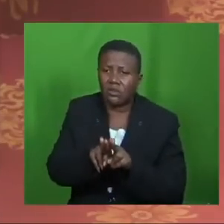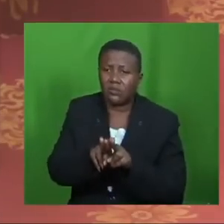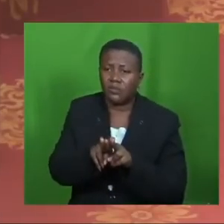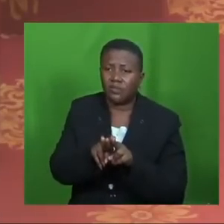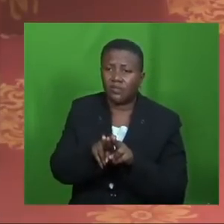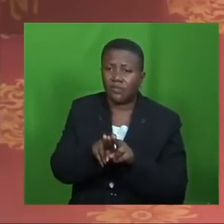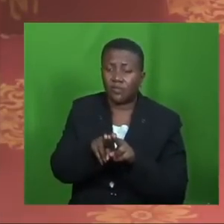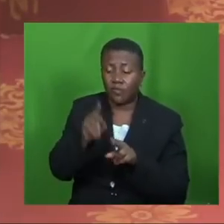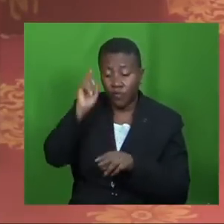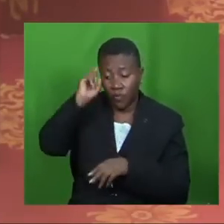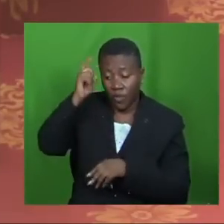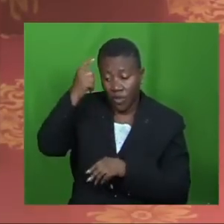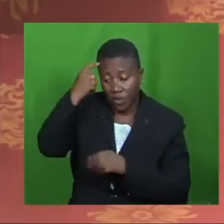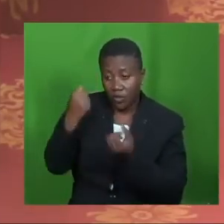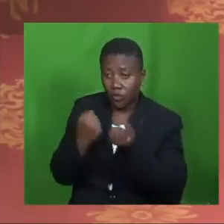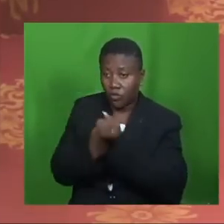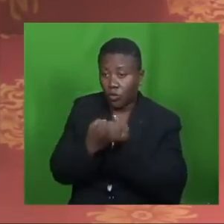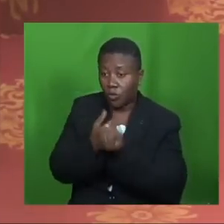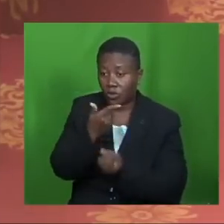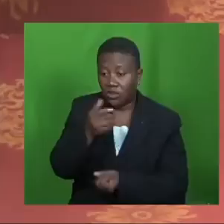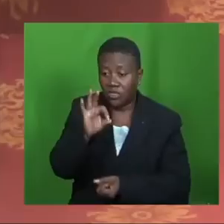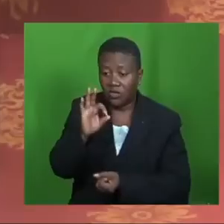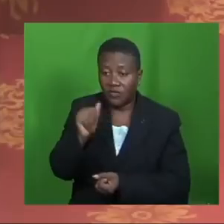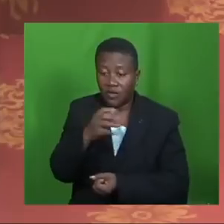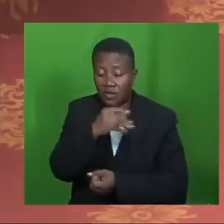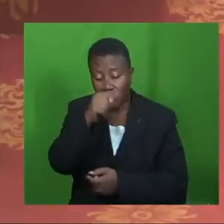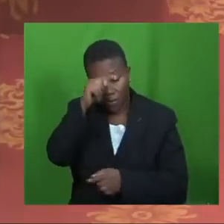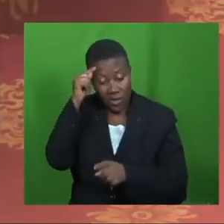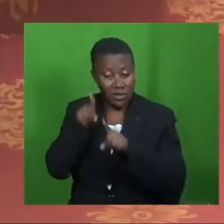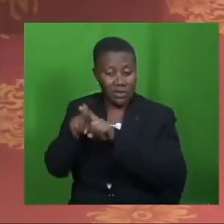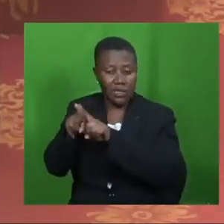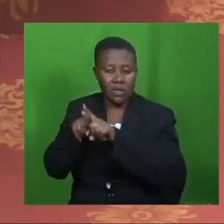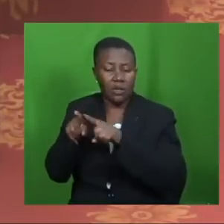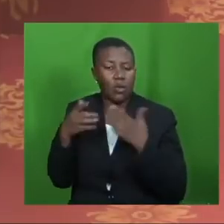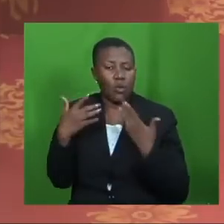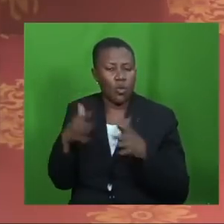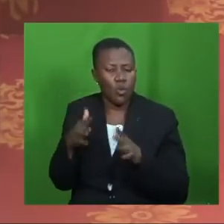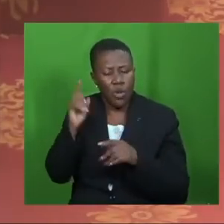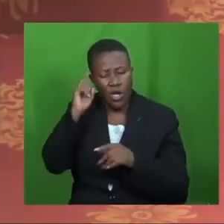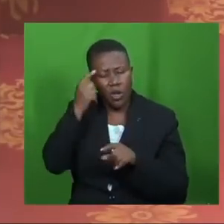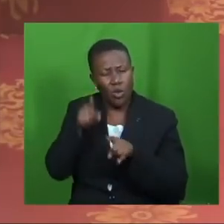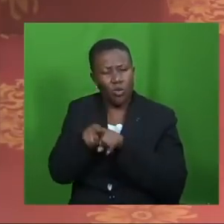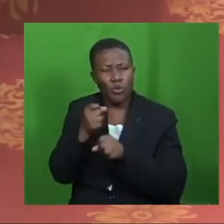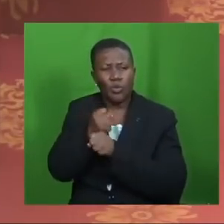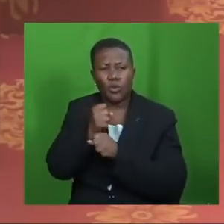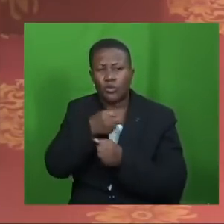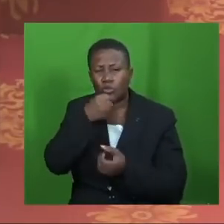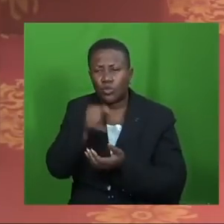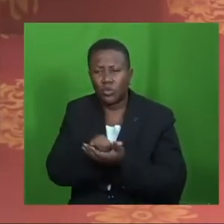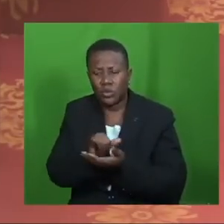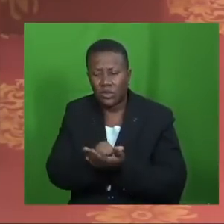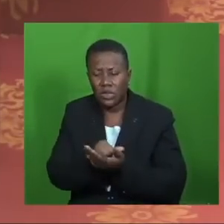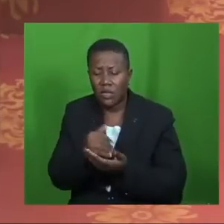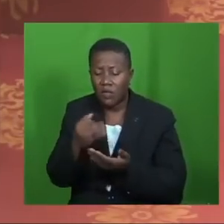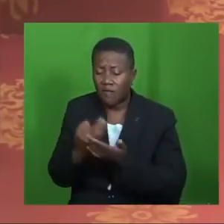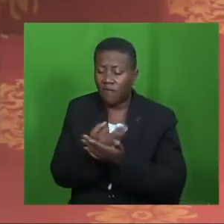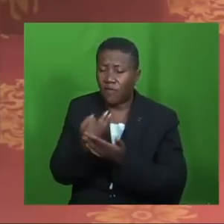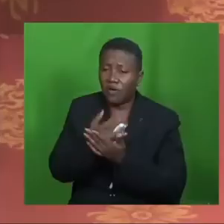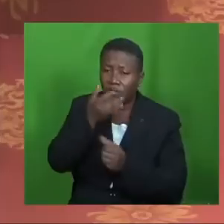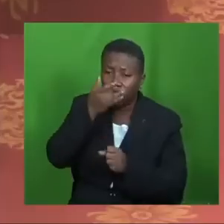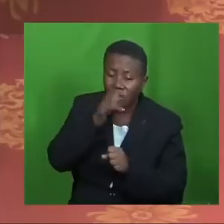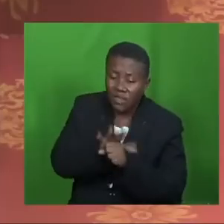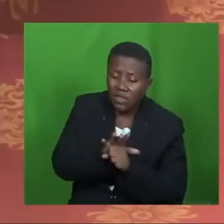Essentially, government support the GFA and the Black Stars was enormous, and government ensured that key areas such as financial commitment,